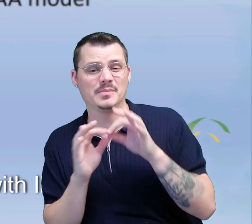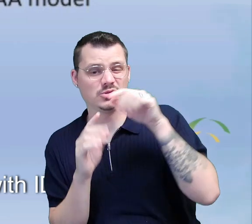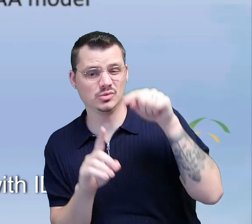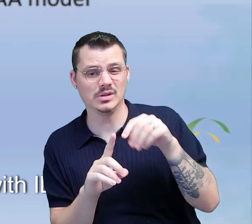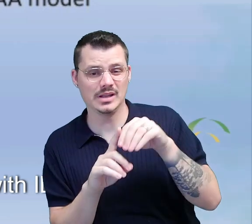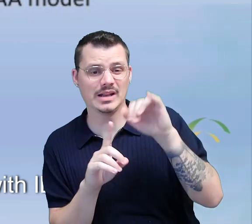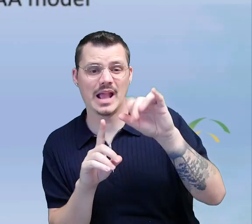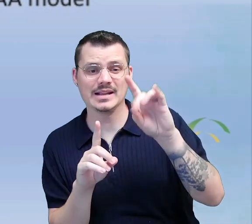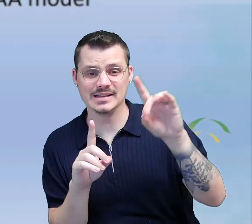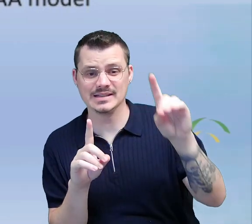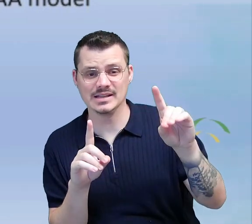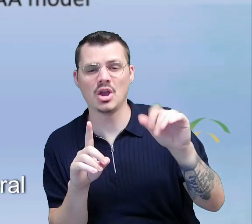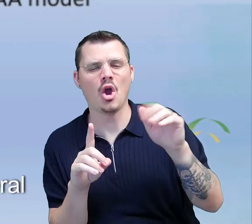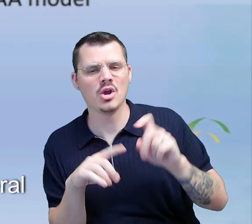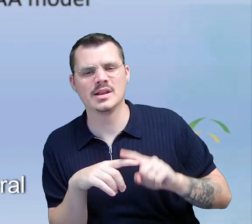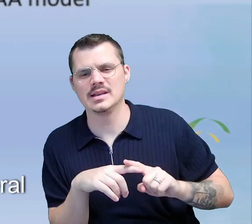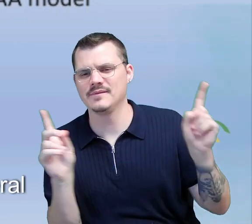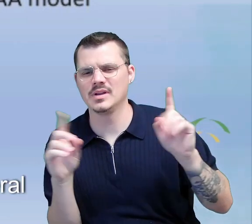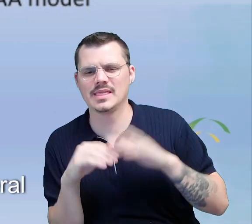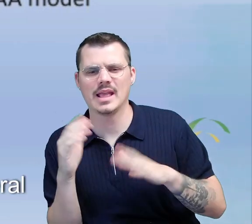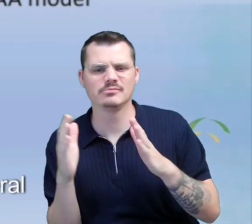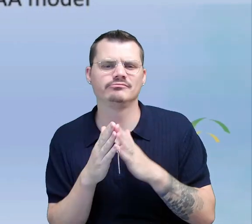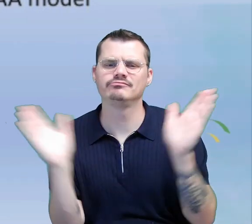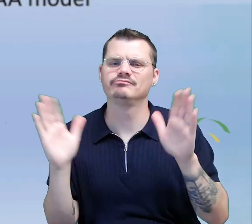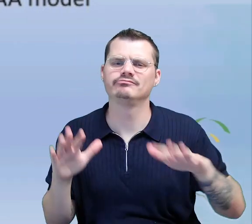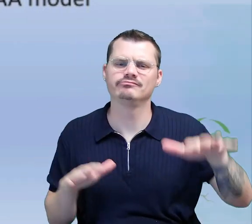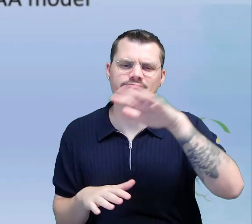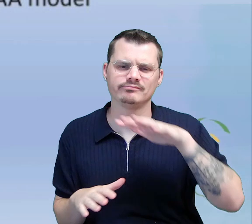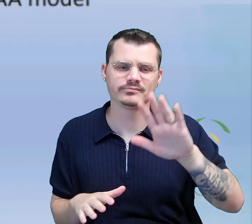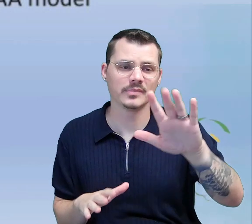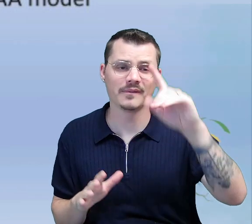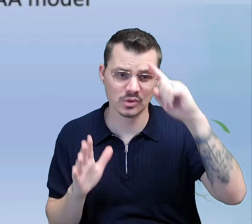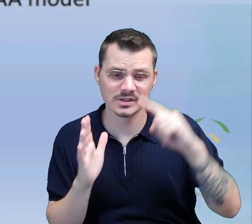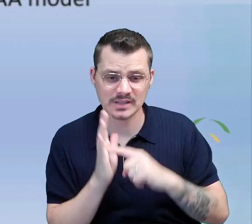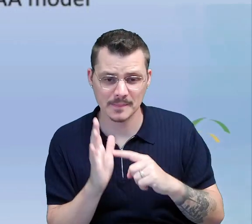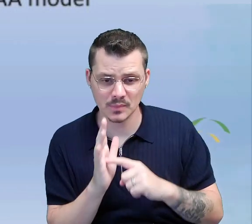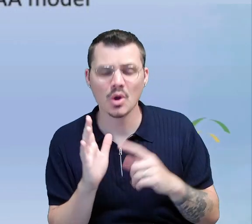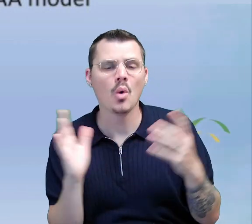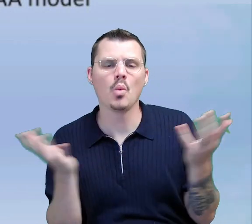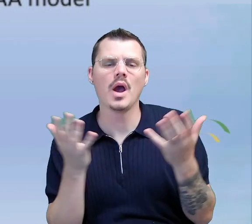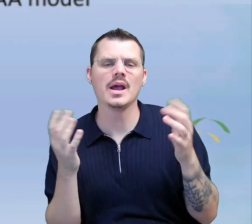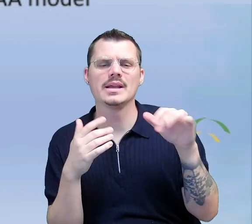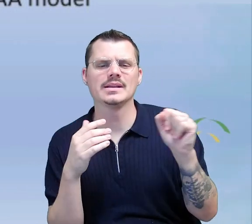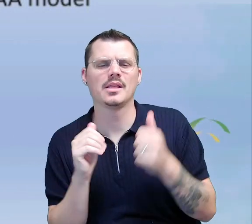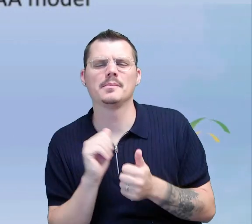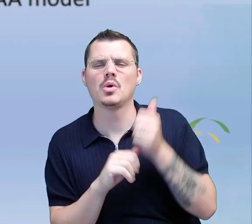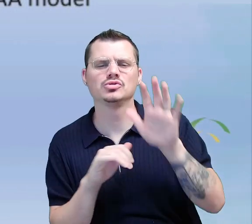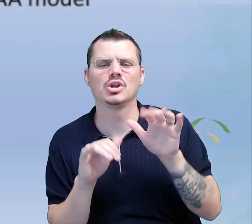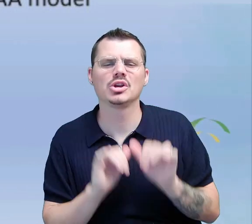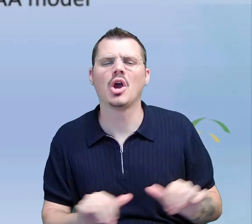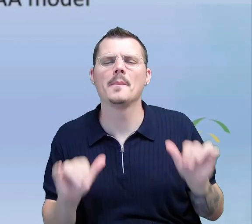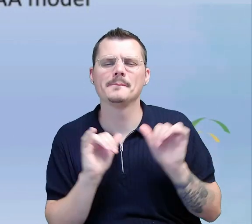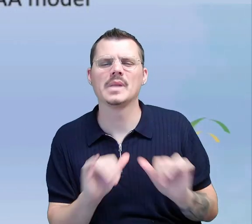with IDD are a little different than in the general population. For example, what is the